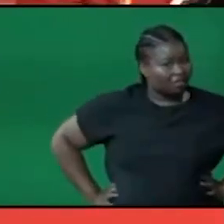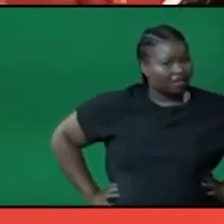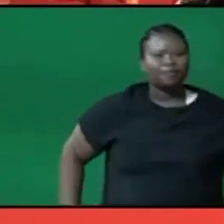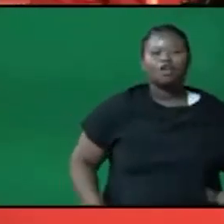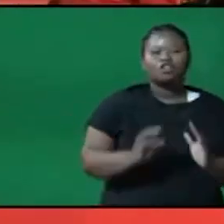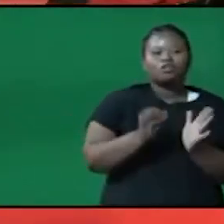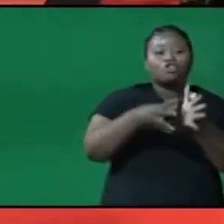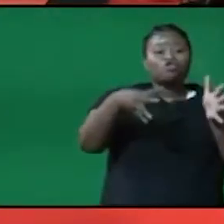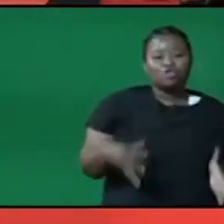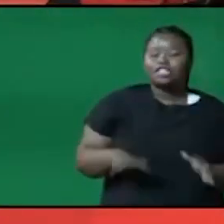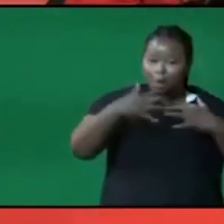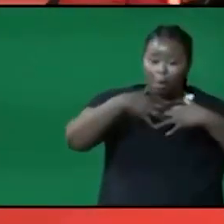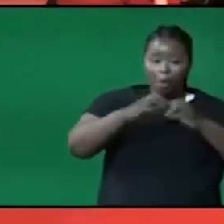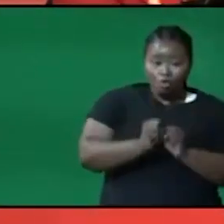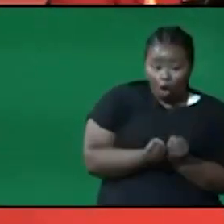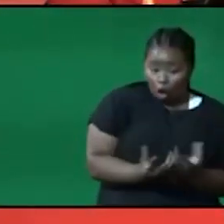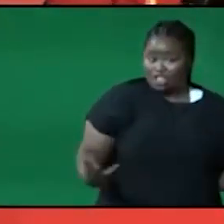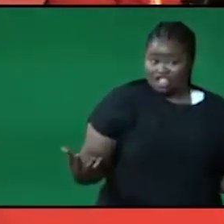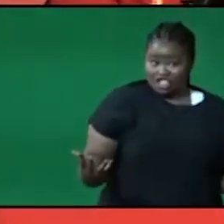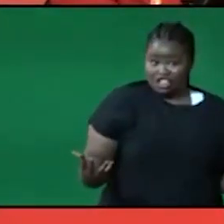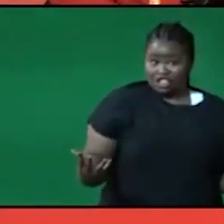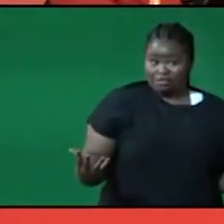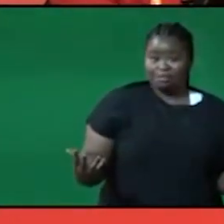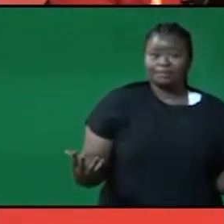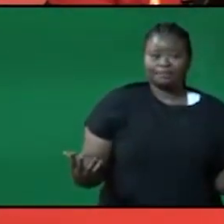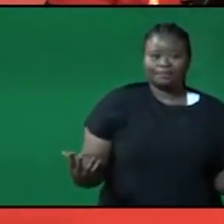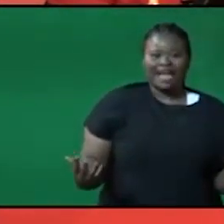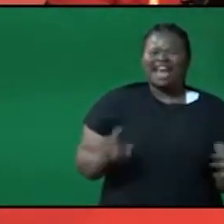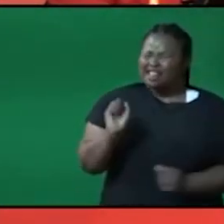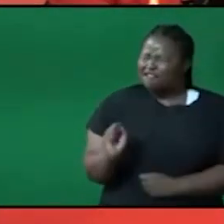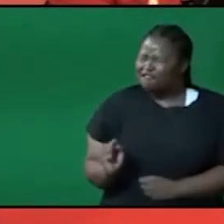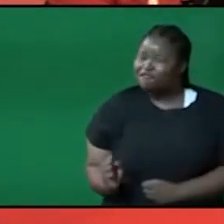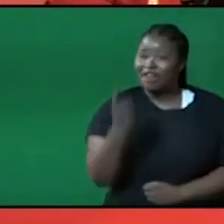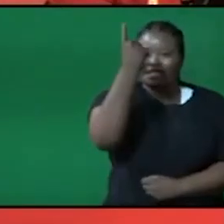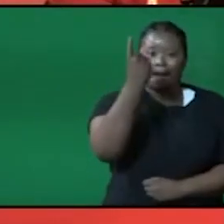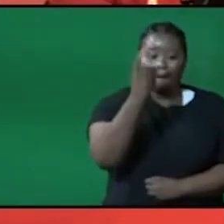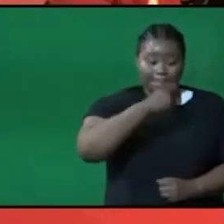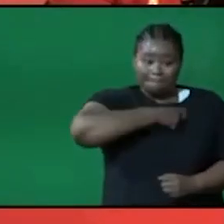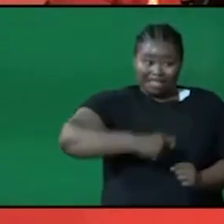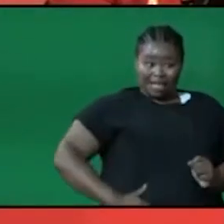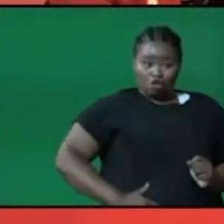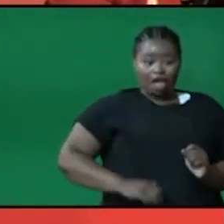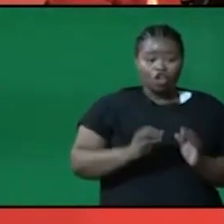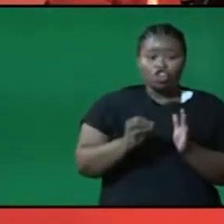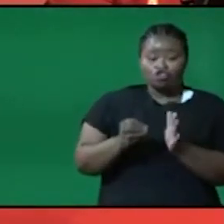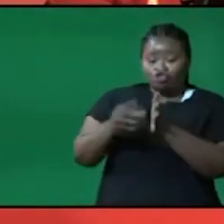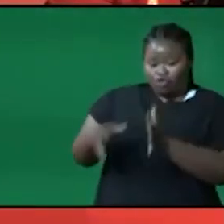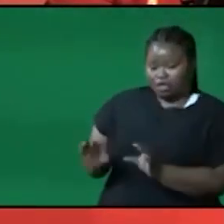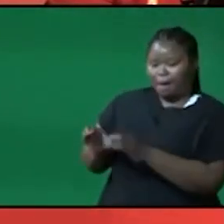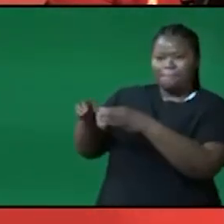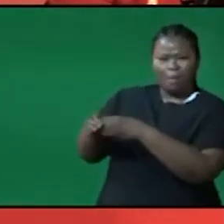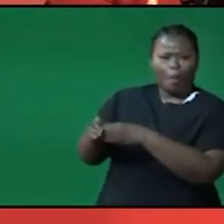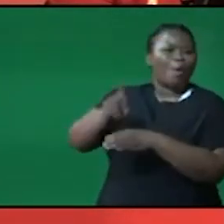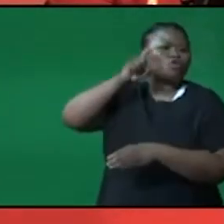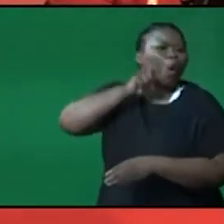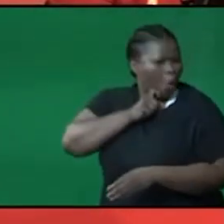Student command are a launcher. When we launched student command, the first president of the student command was older